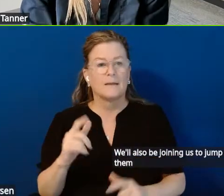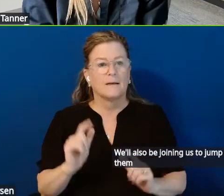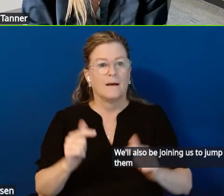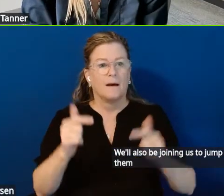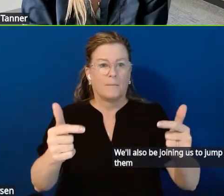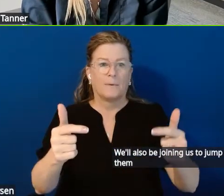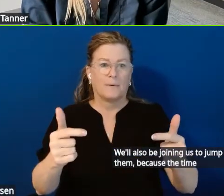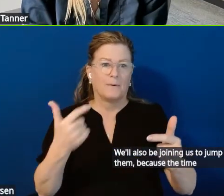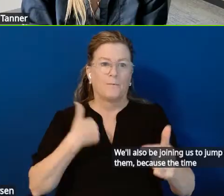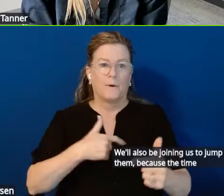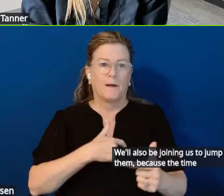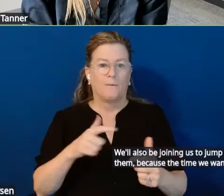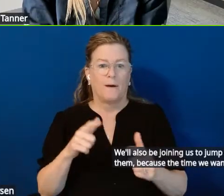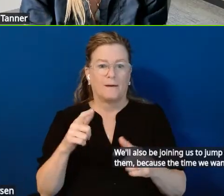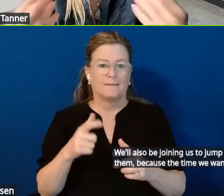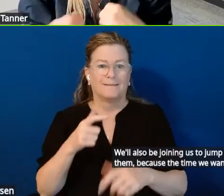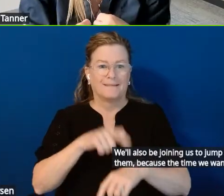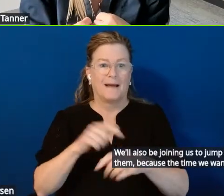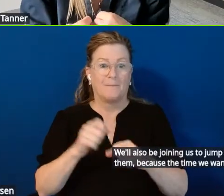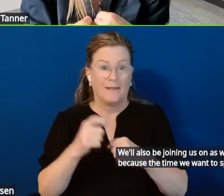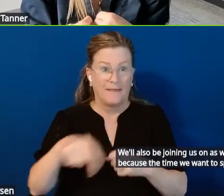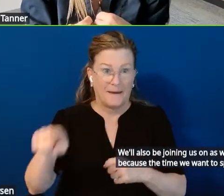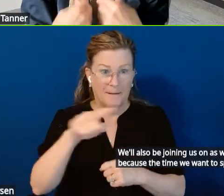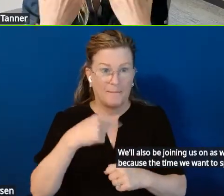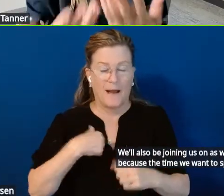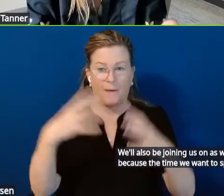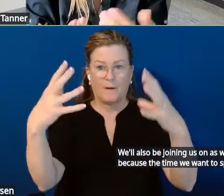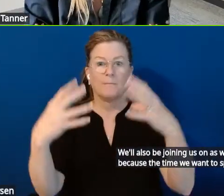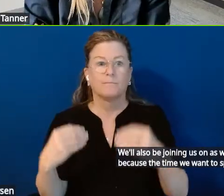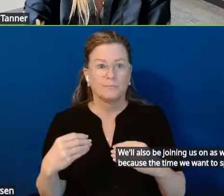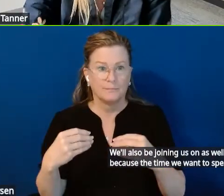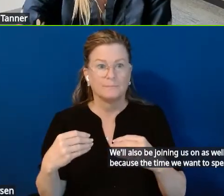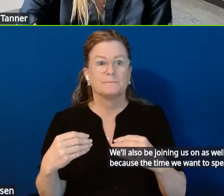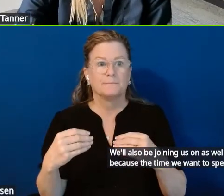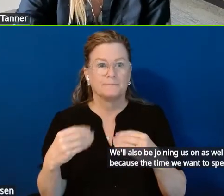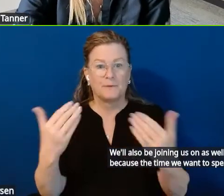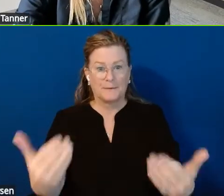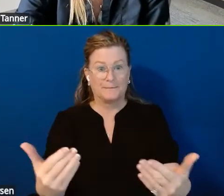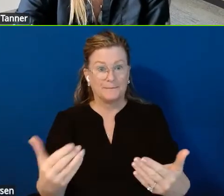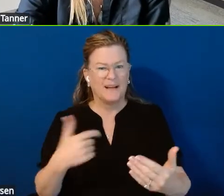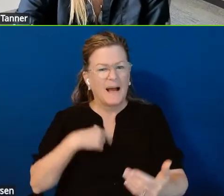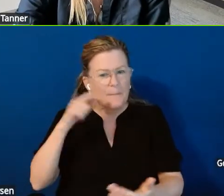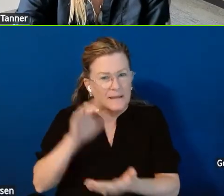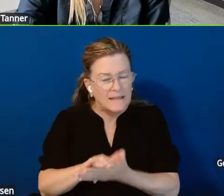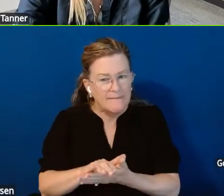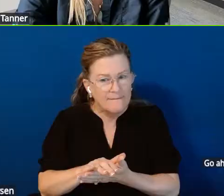we want to spend is the time on them. So I will go off screen. Go ahead. And I believe